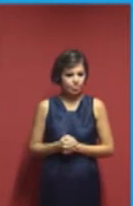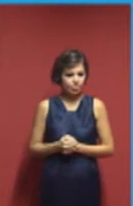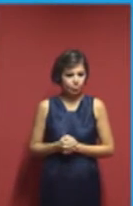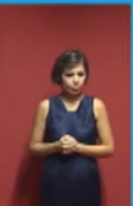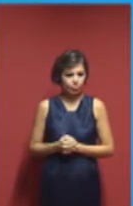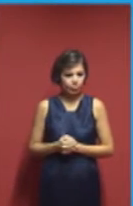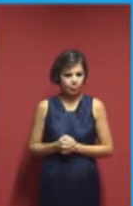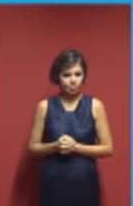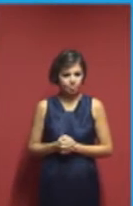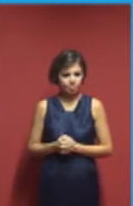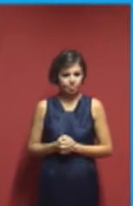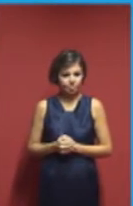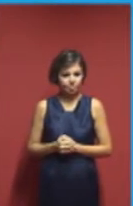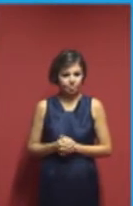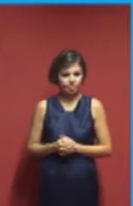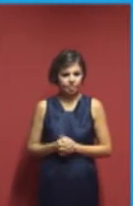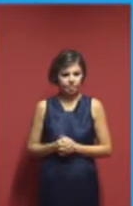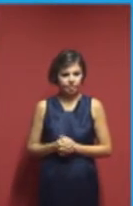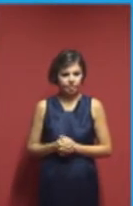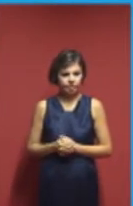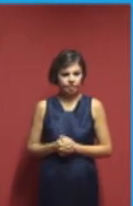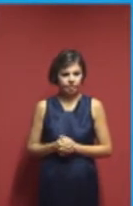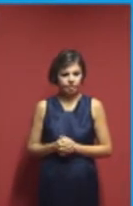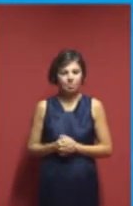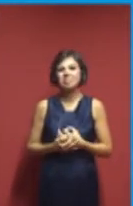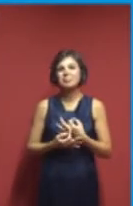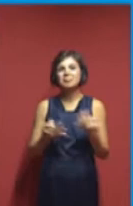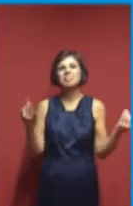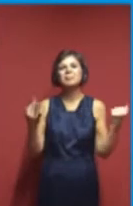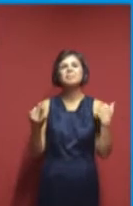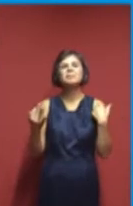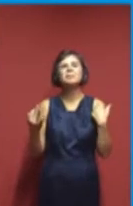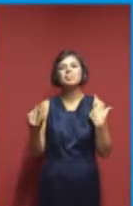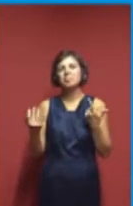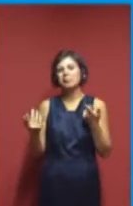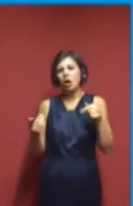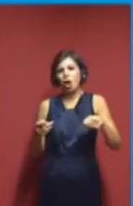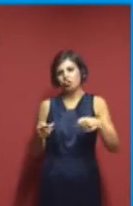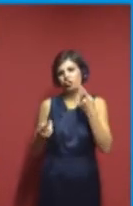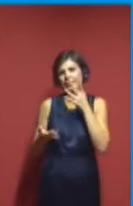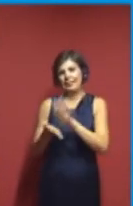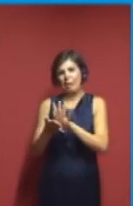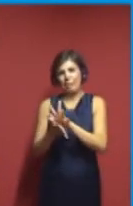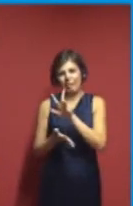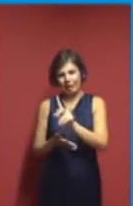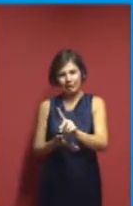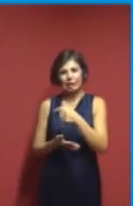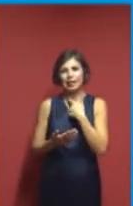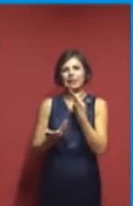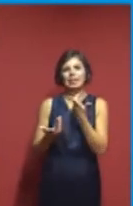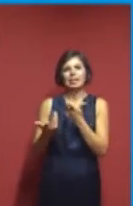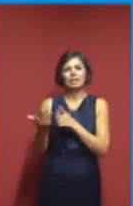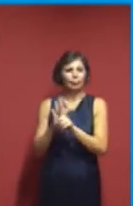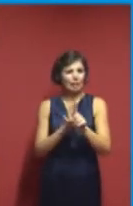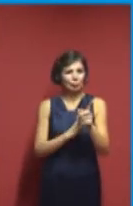All right, we've heard a lot about 3D printings and the stuff people do. I'm supposed to talk about Fab Labs. I'm minus 3 minutes to